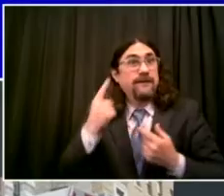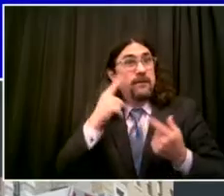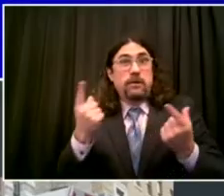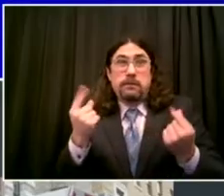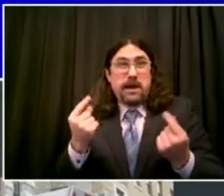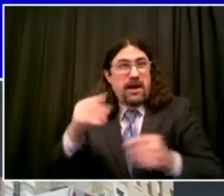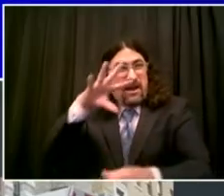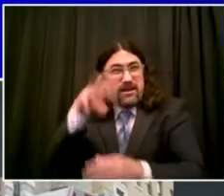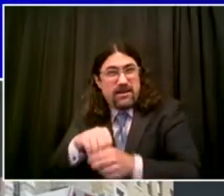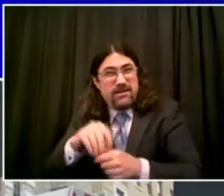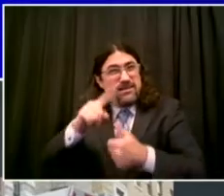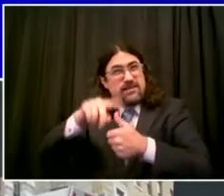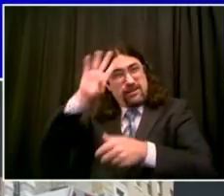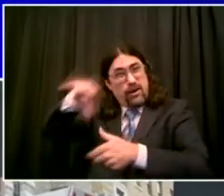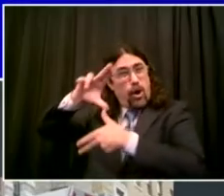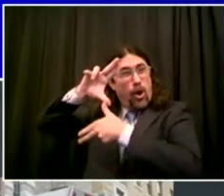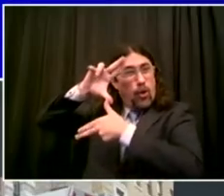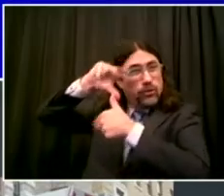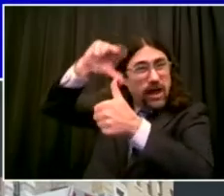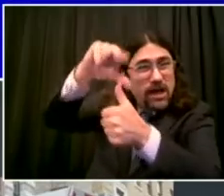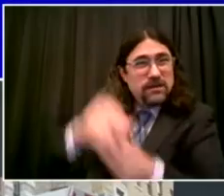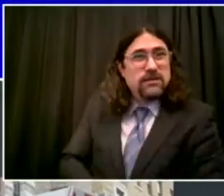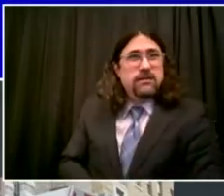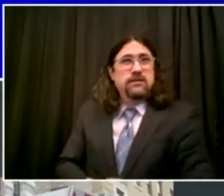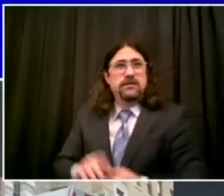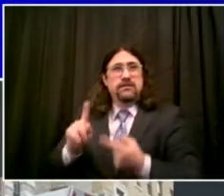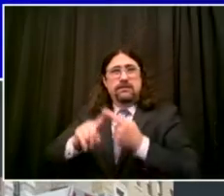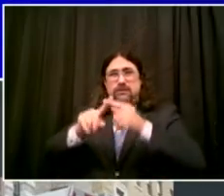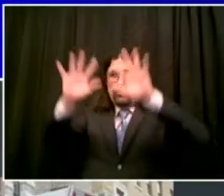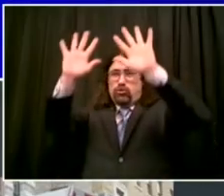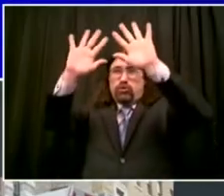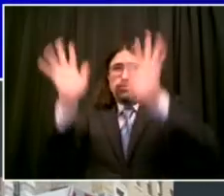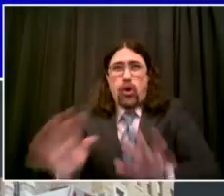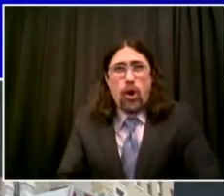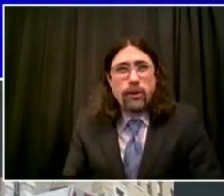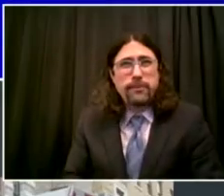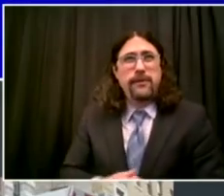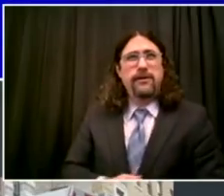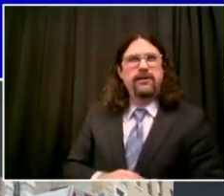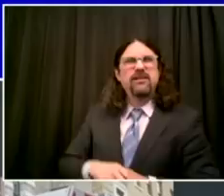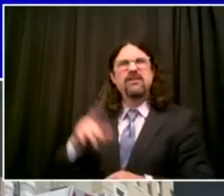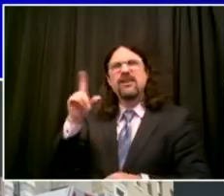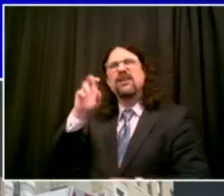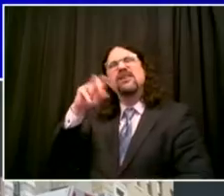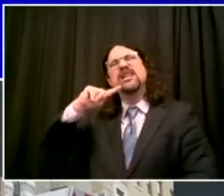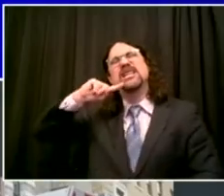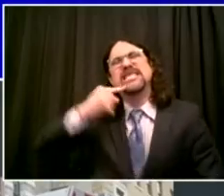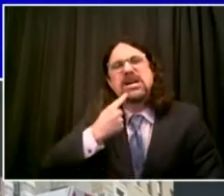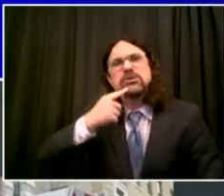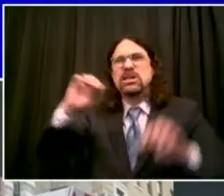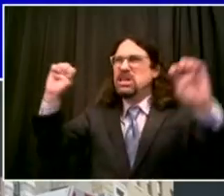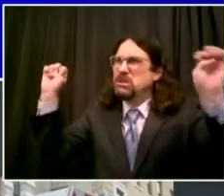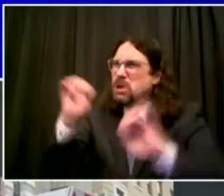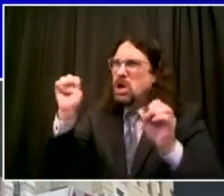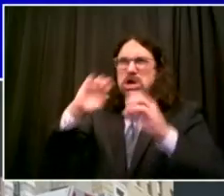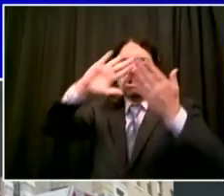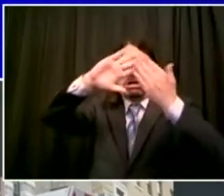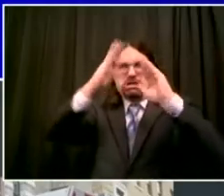and running as normal in about 36 hours. What they have done in moments of crisis, I'll never forget after